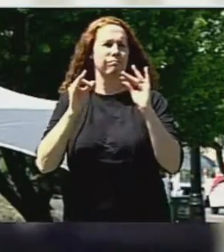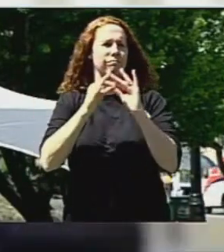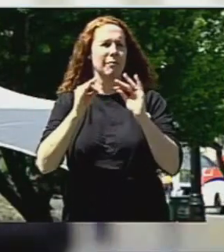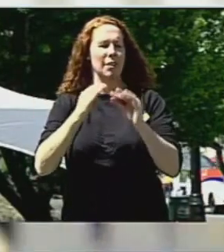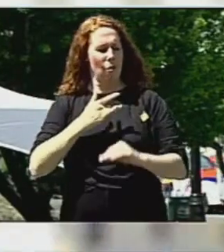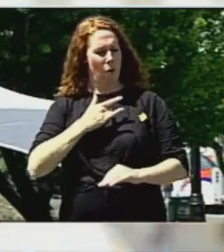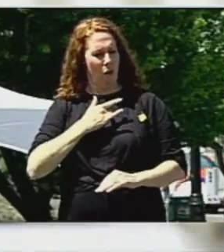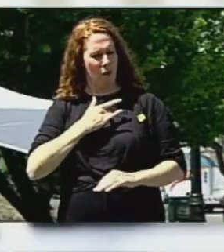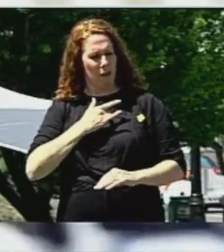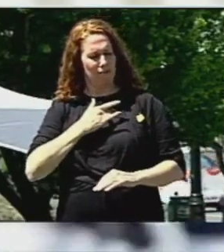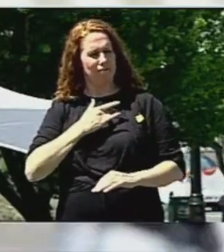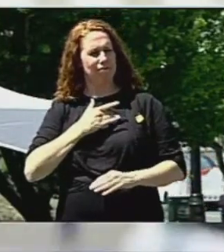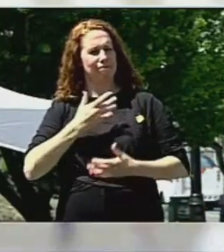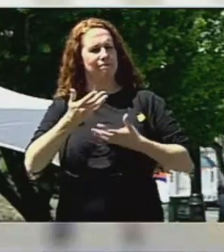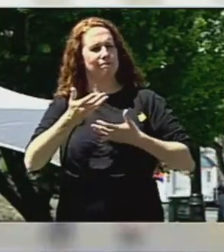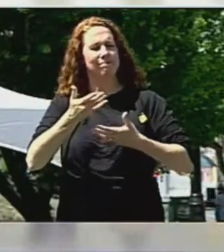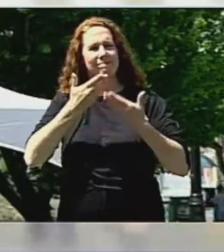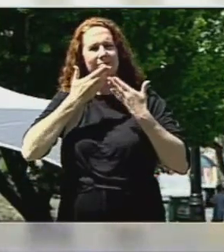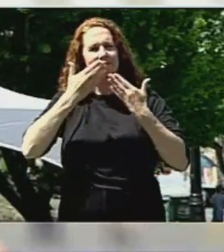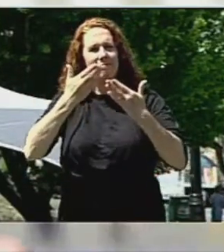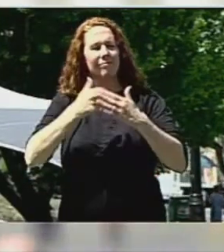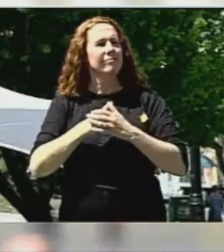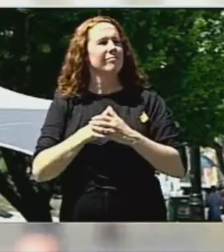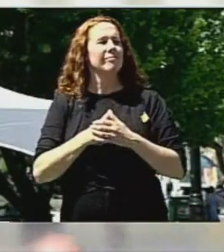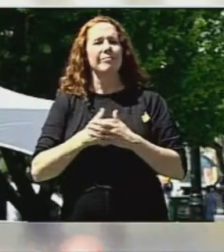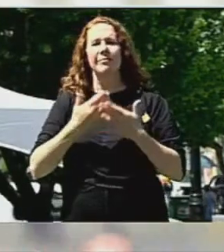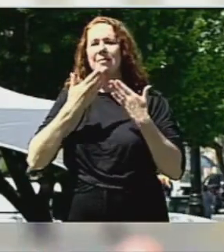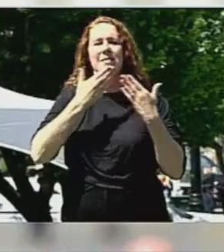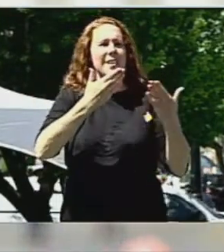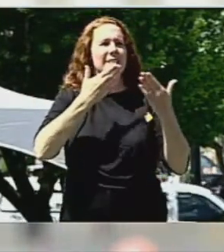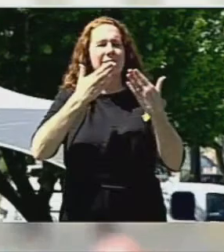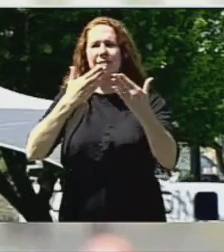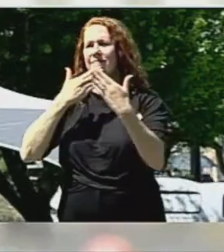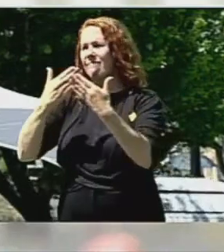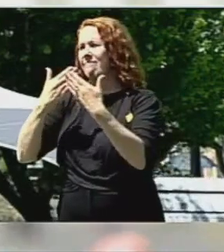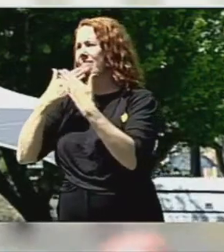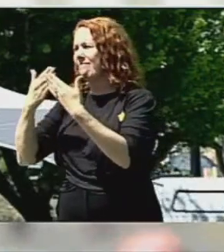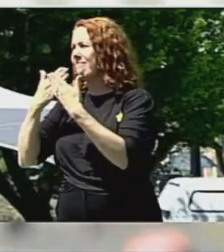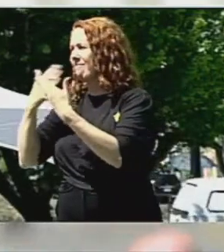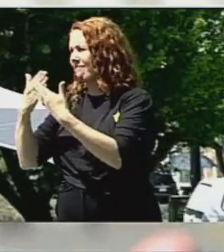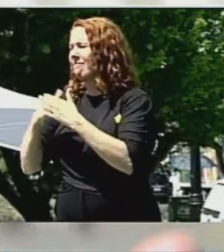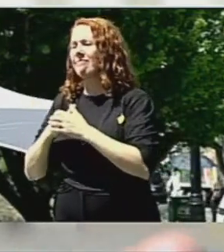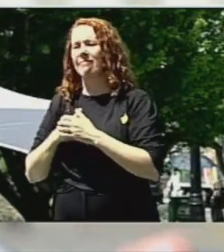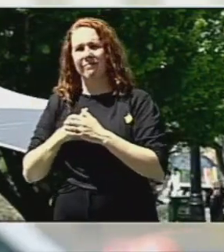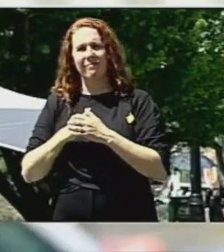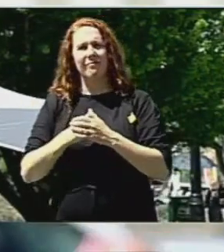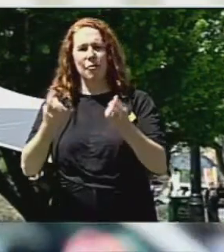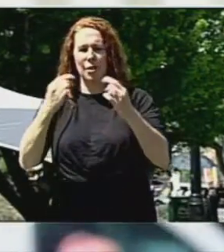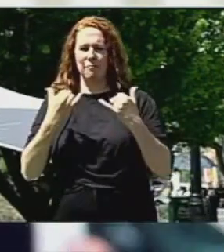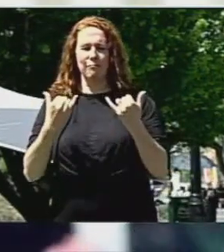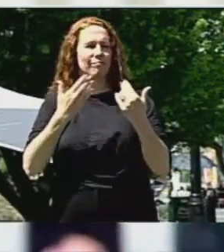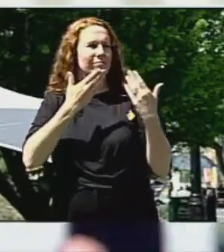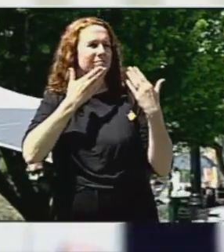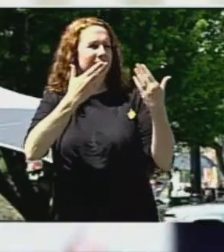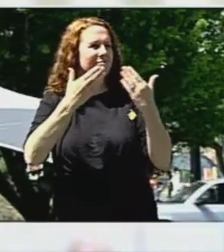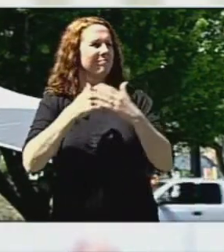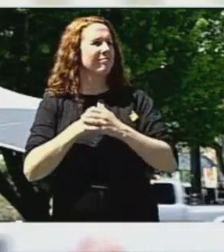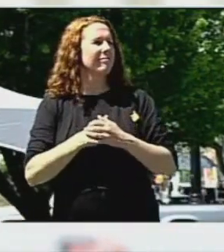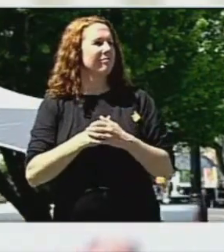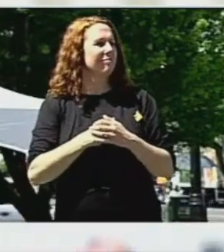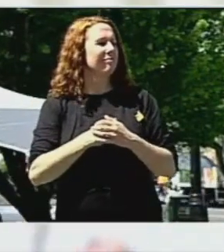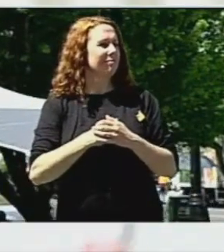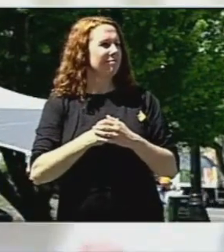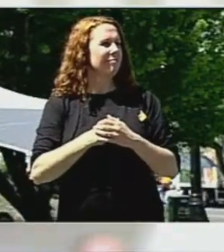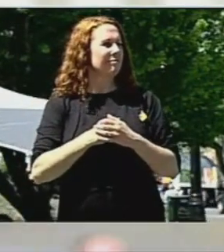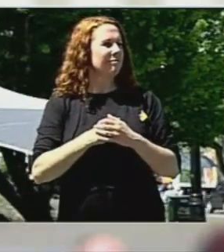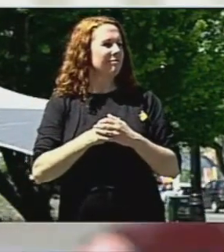from their hearts. And in particular, to thank each and every one of you for coming out and being with us